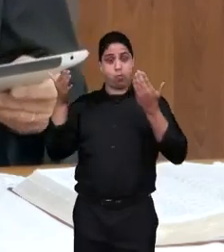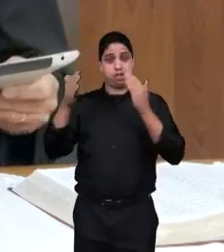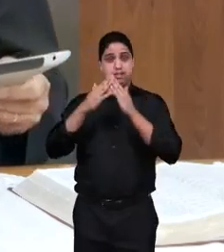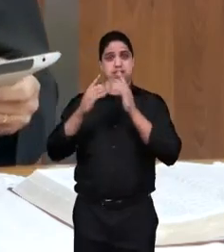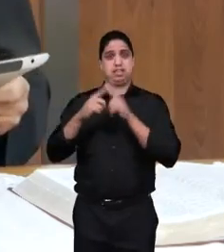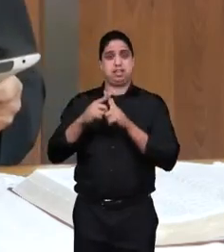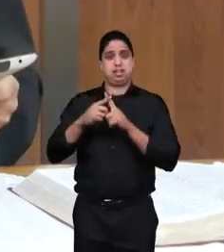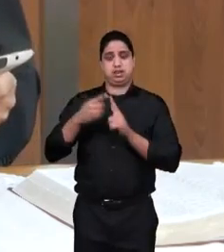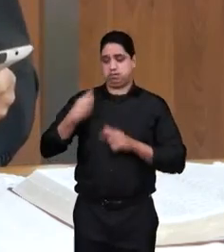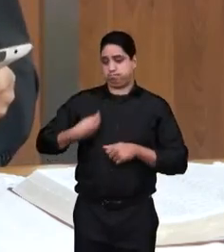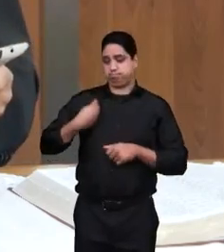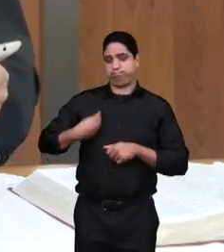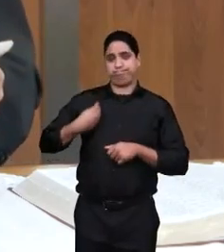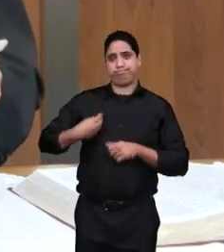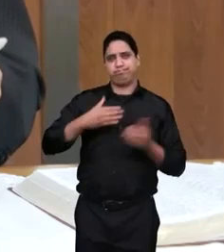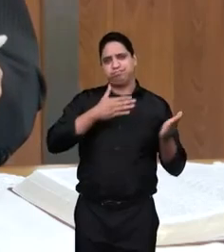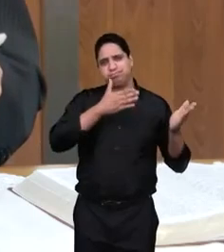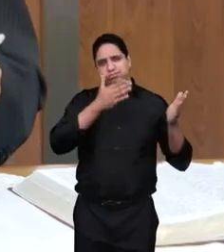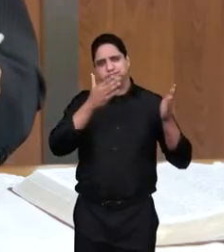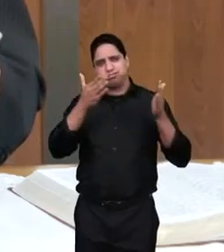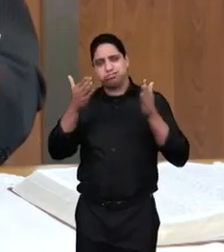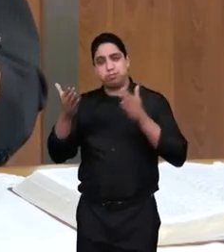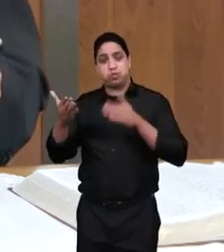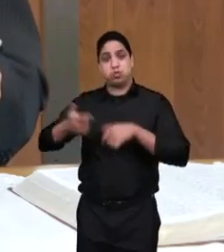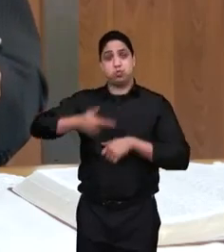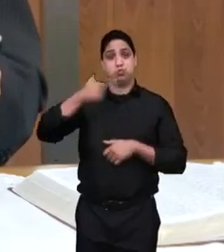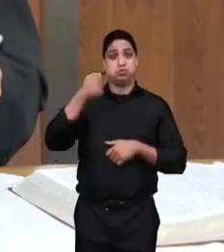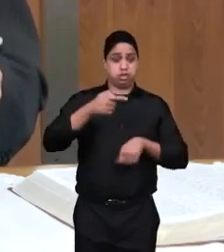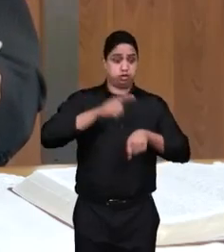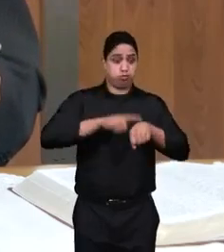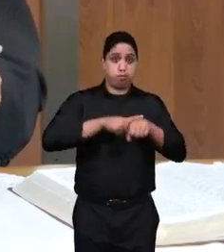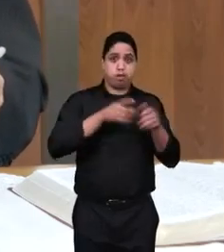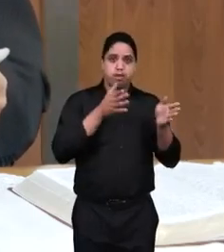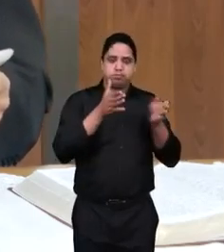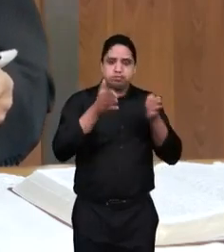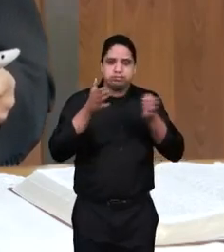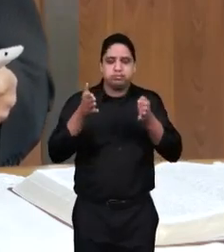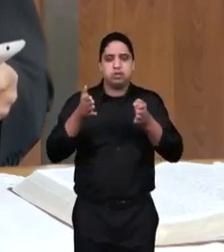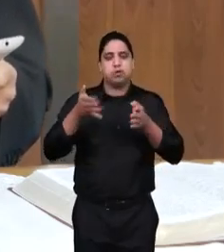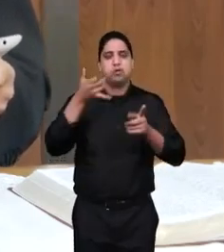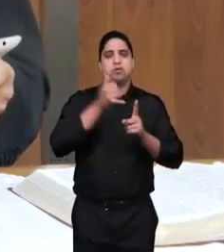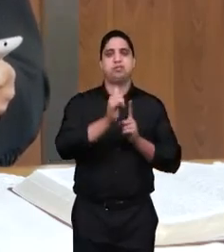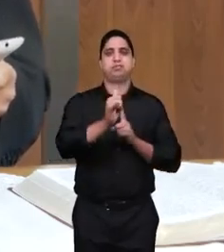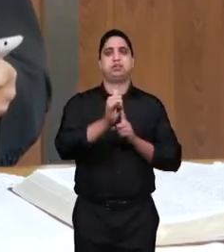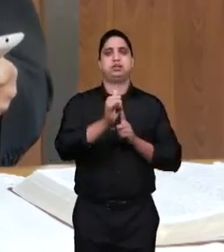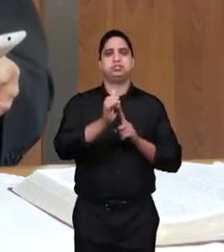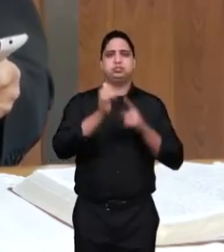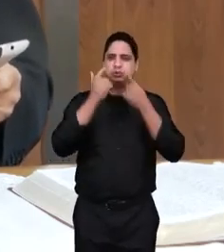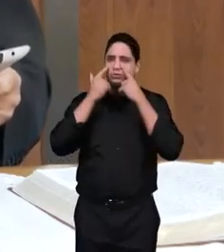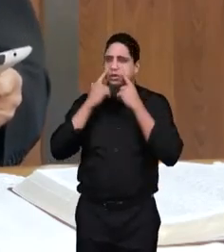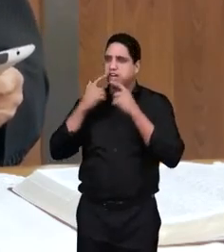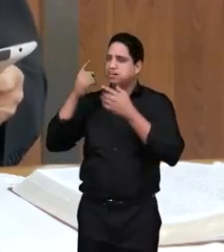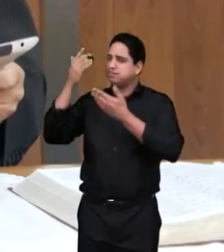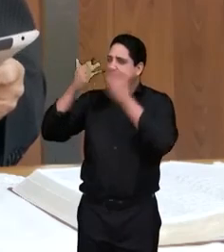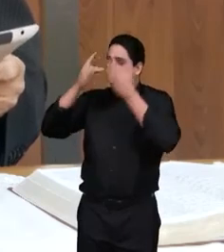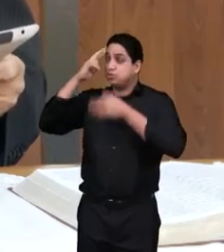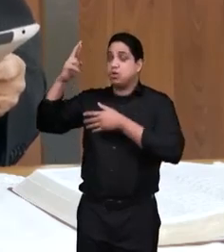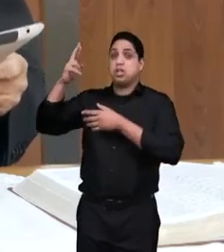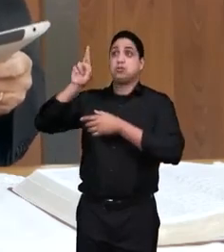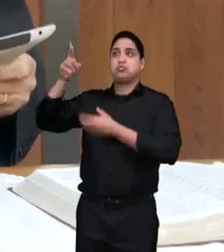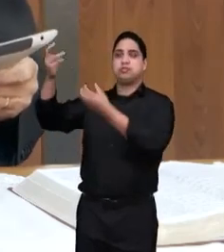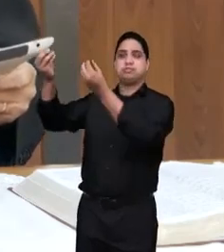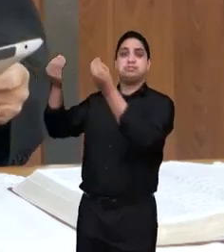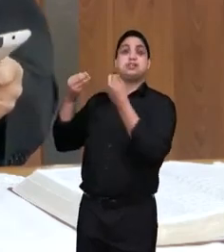church throughout her existence in the seven prophetic periods of the church, crying out at the feet of the Lord and receiving